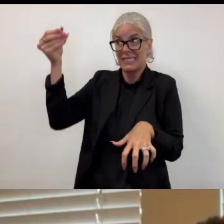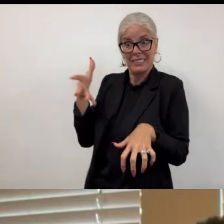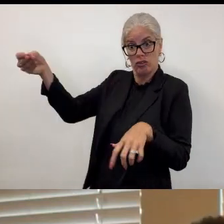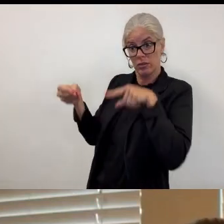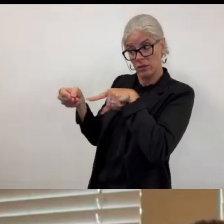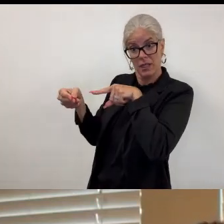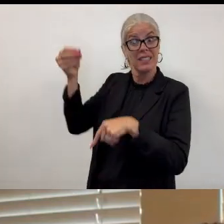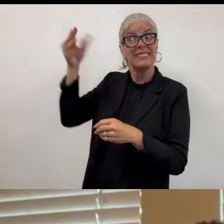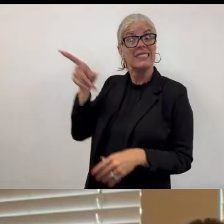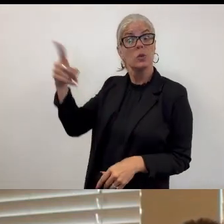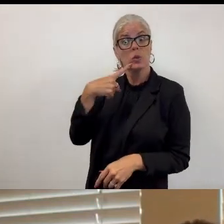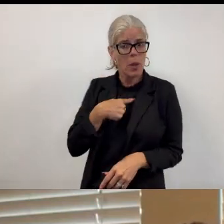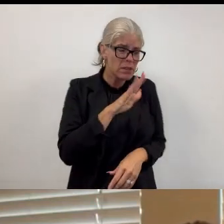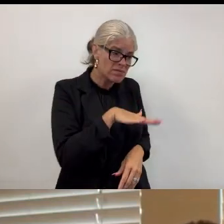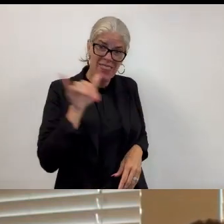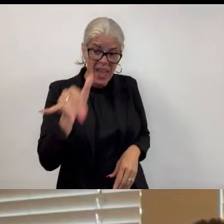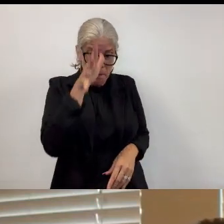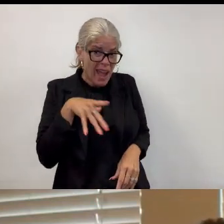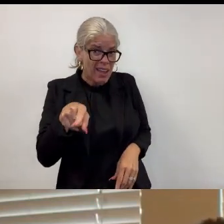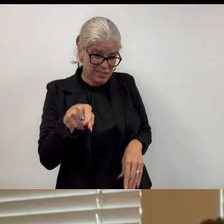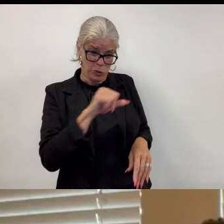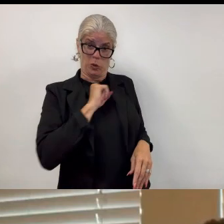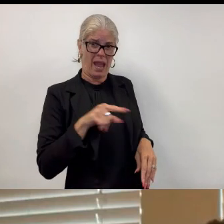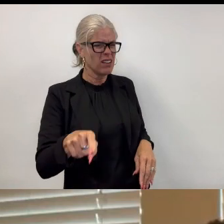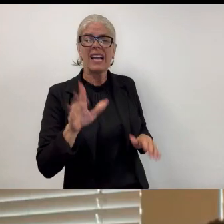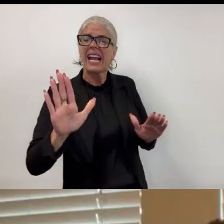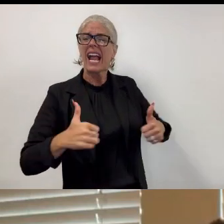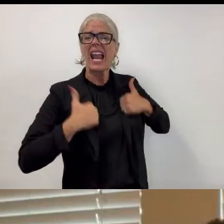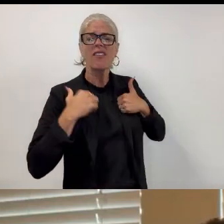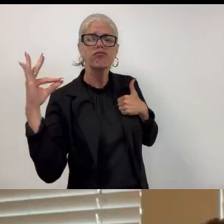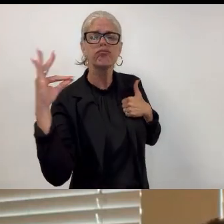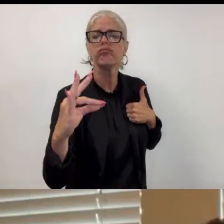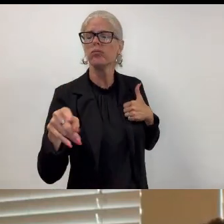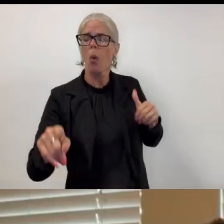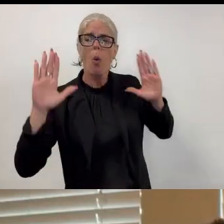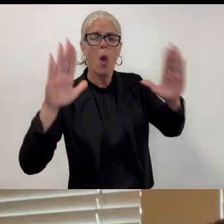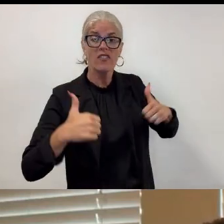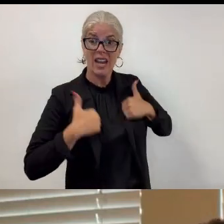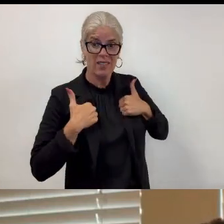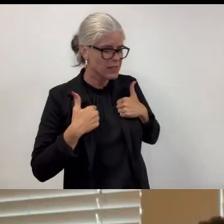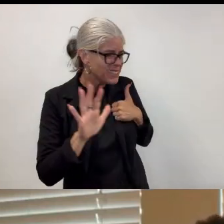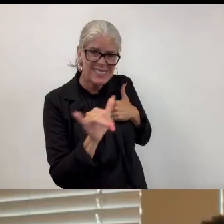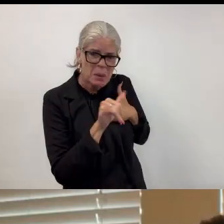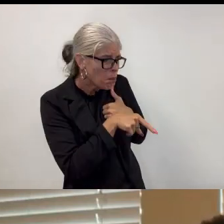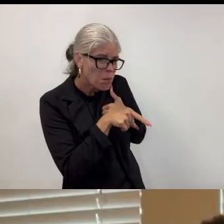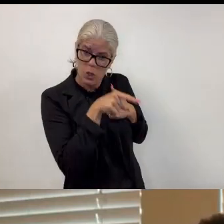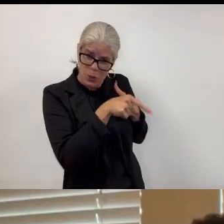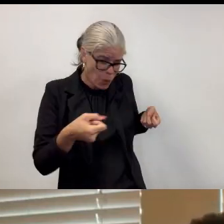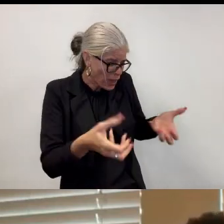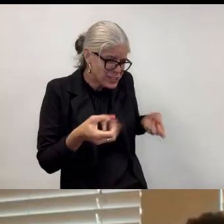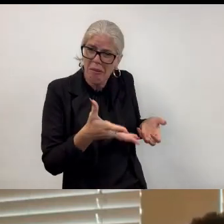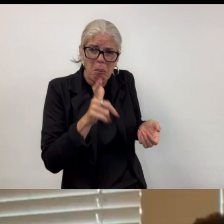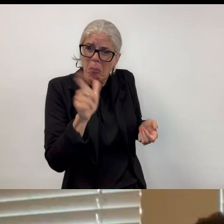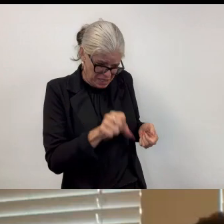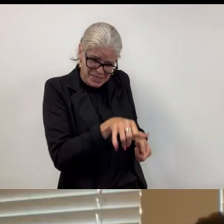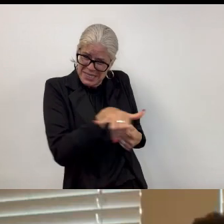basically explained to me, like, here is this man who lives a wonderful, full life. And just because you're using a wheelchair to get around doesn't